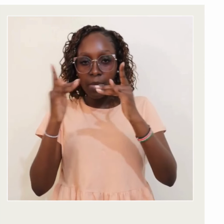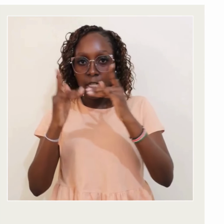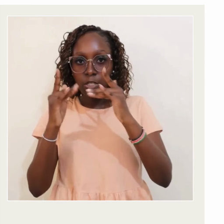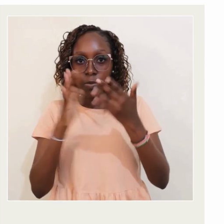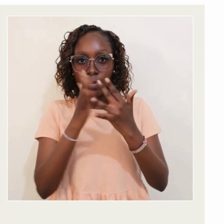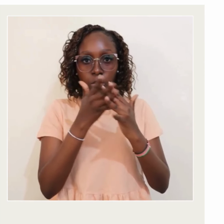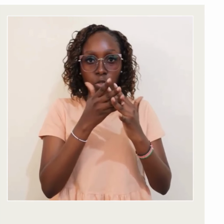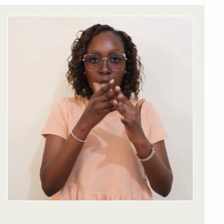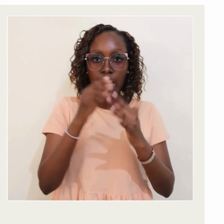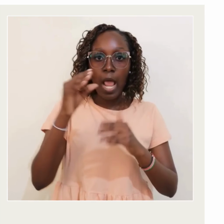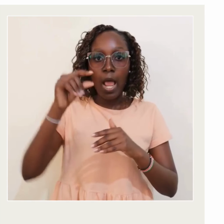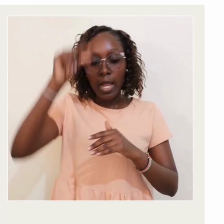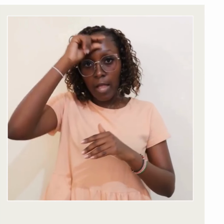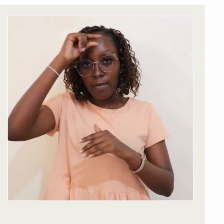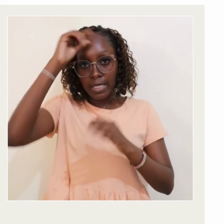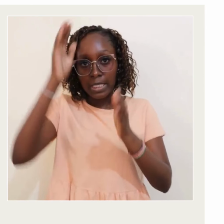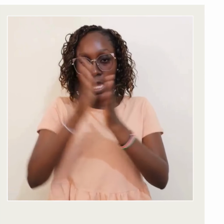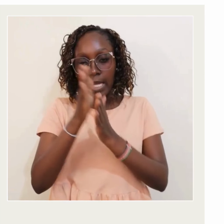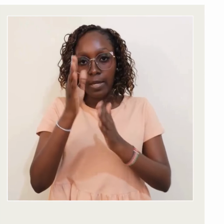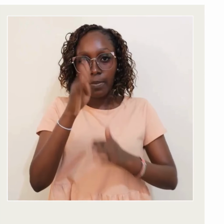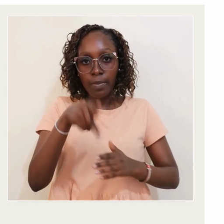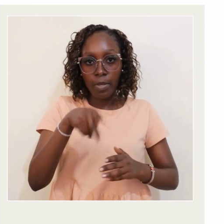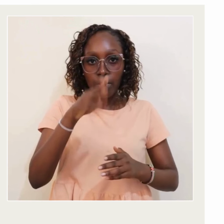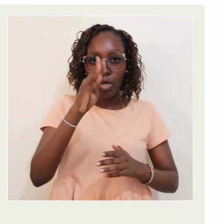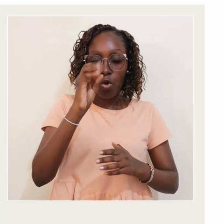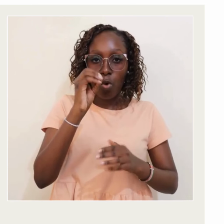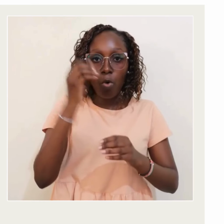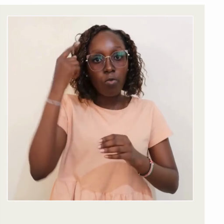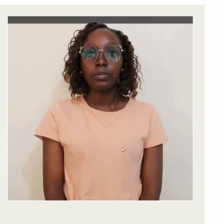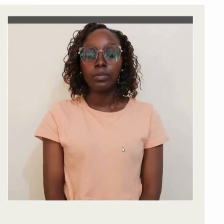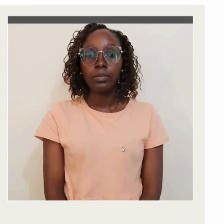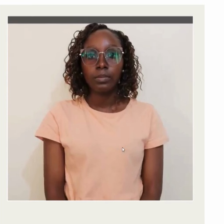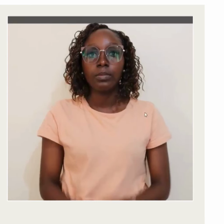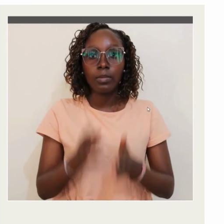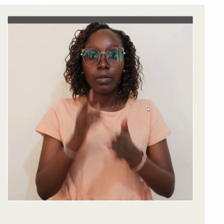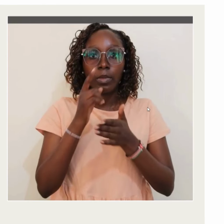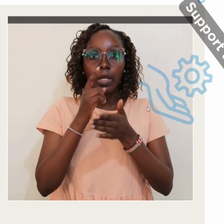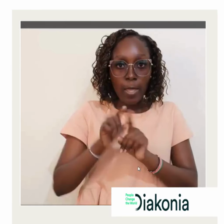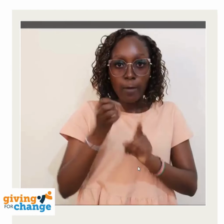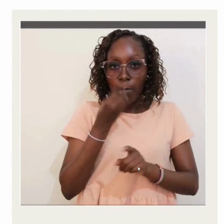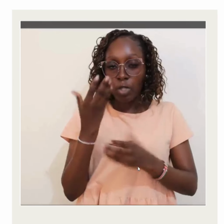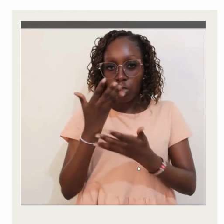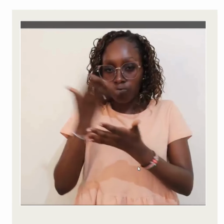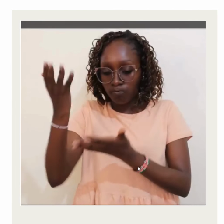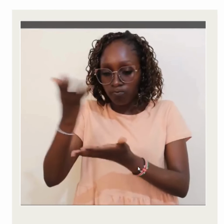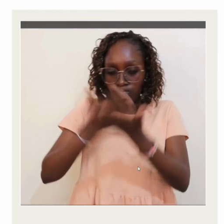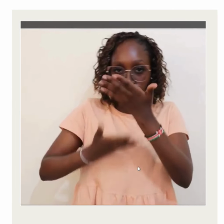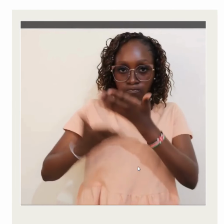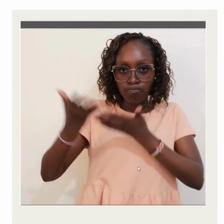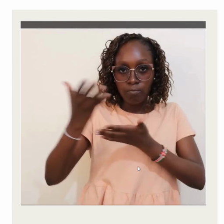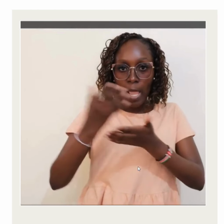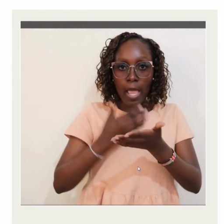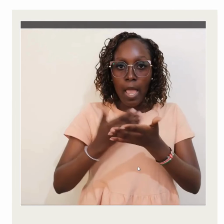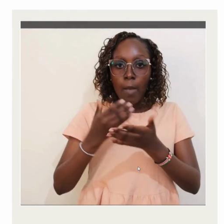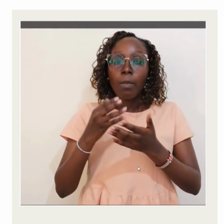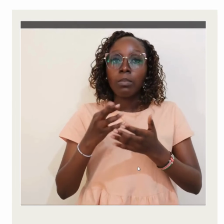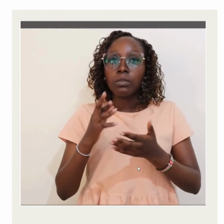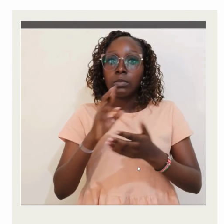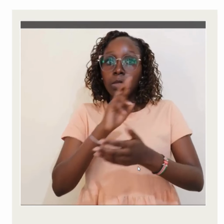between the government and PBOs for networking and information exchange. The regulatory